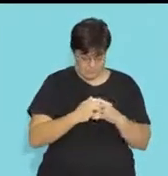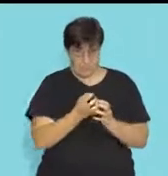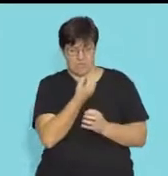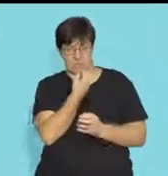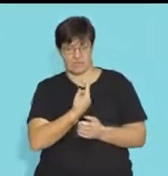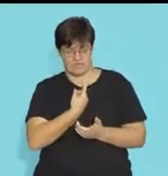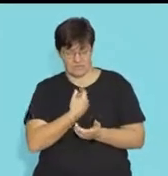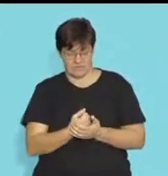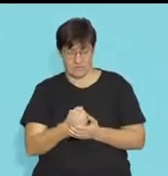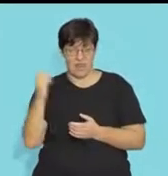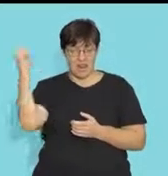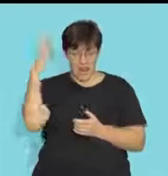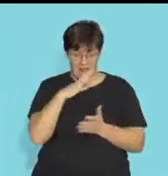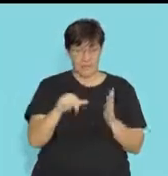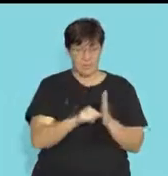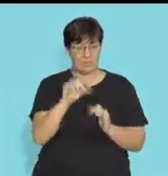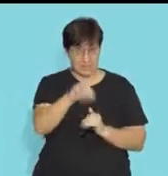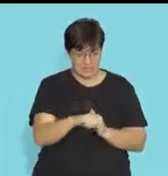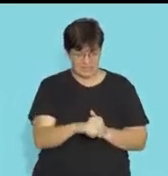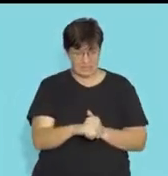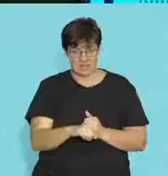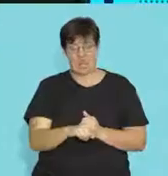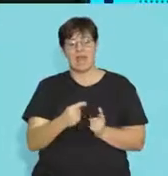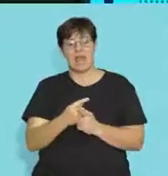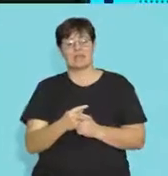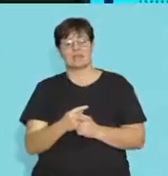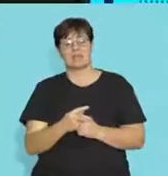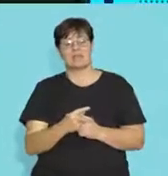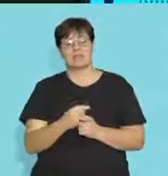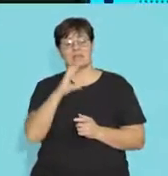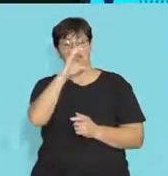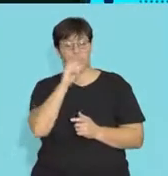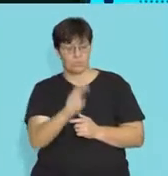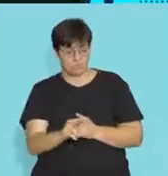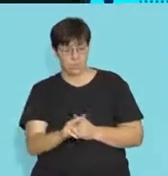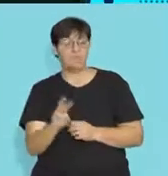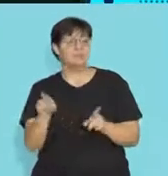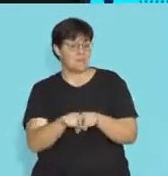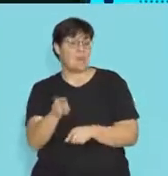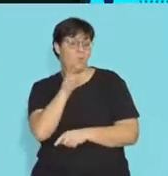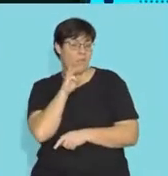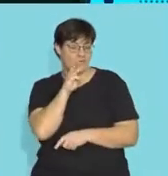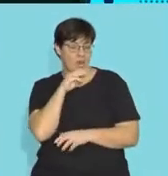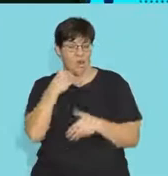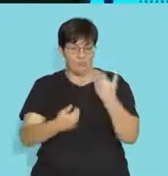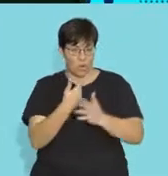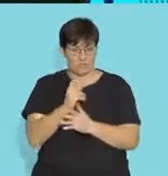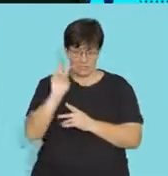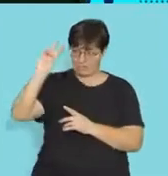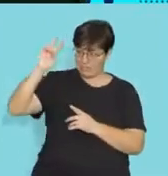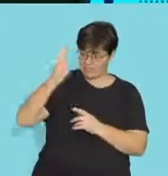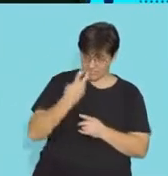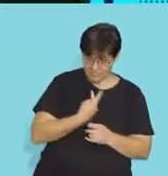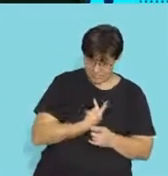that apart from light being important for photosynthesis and carbon dioxide, water is an important component that is used in the process